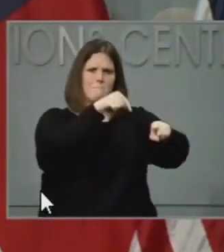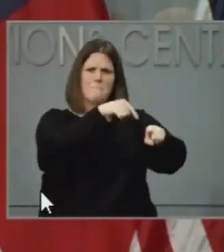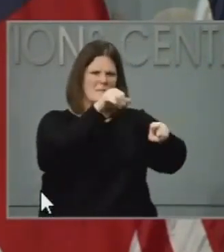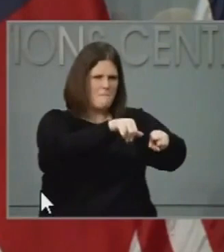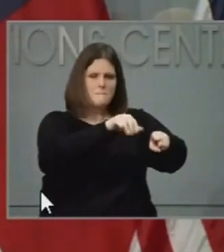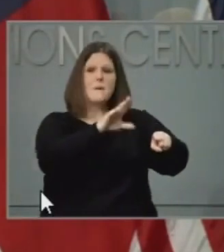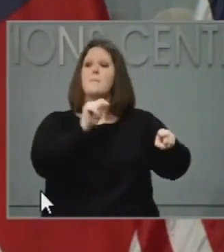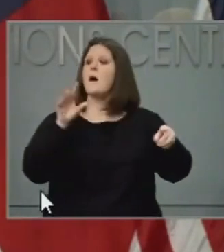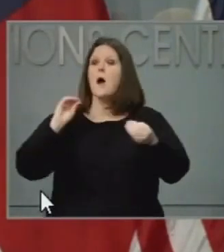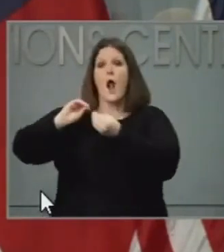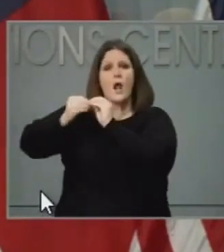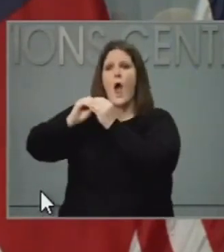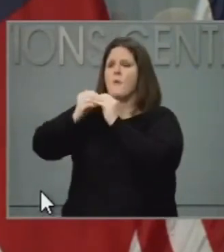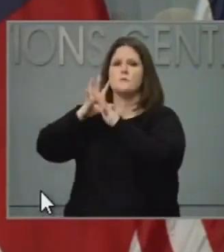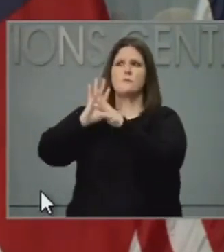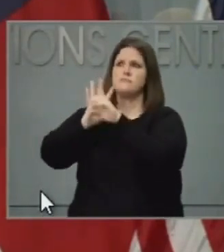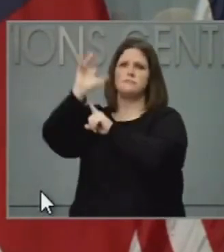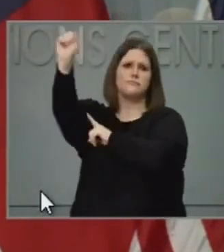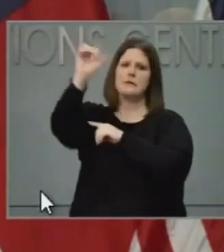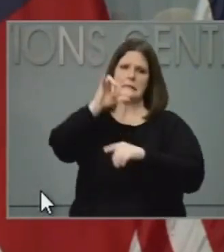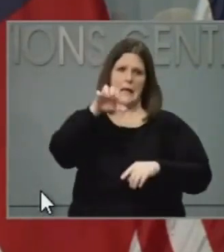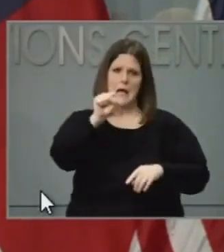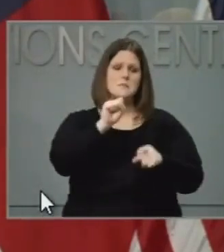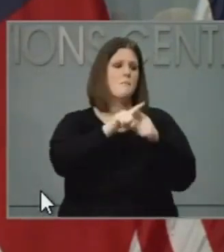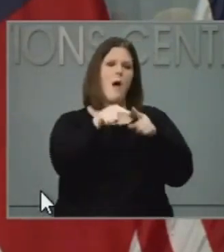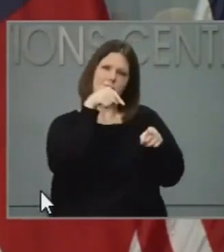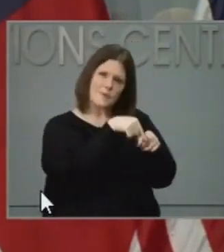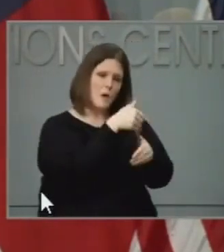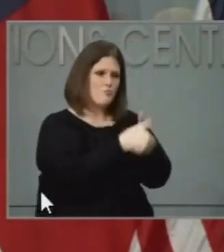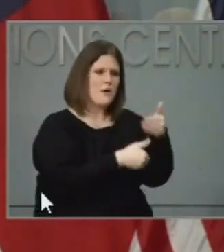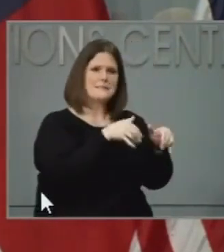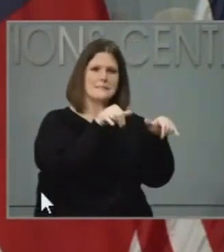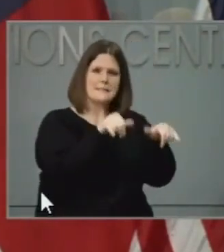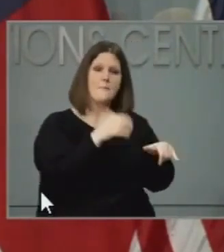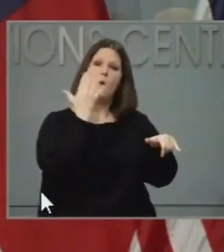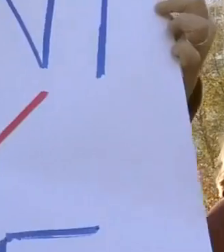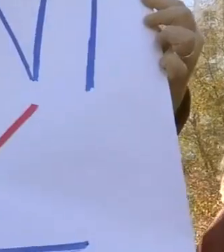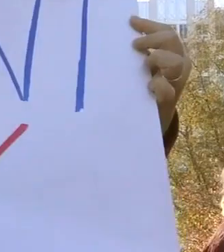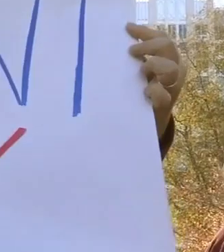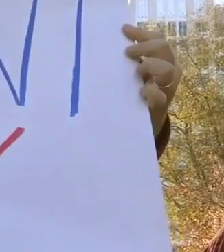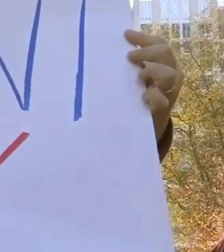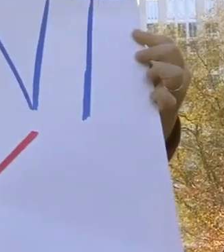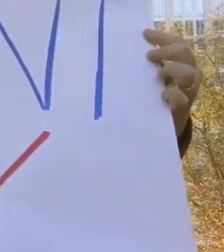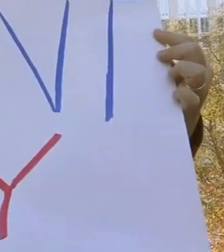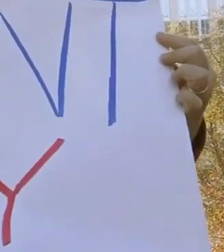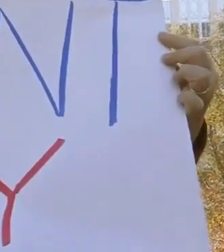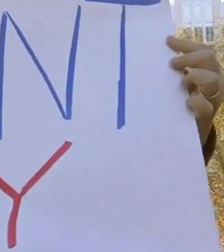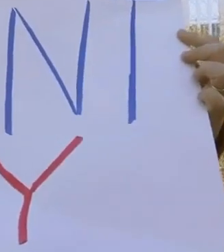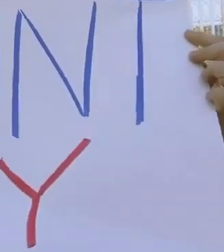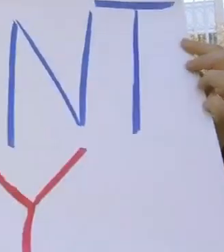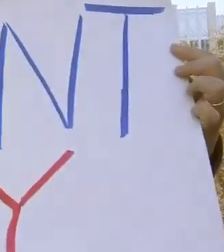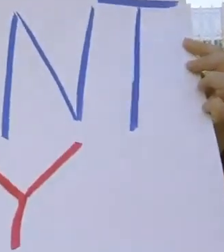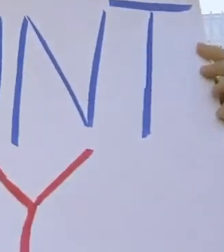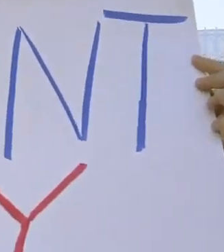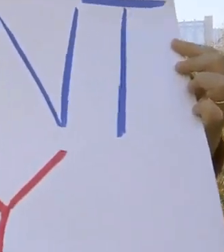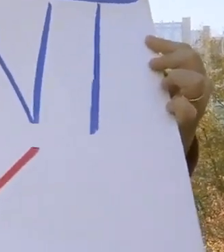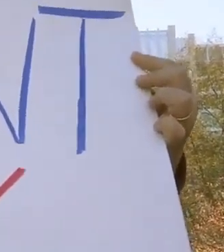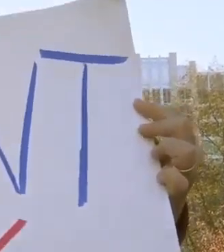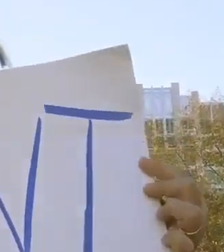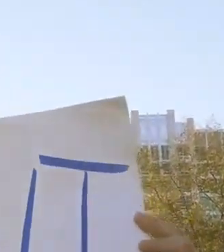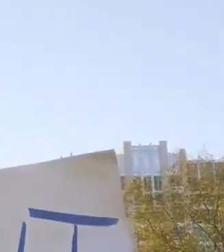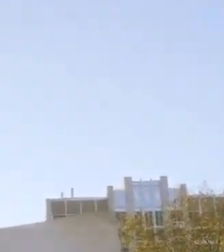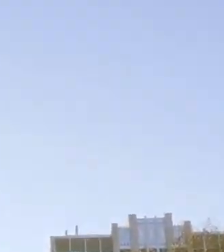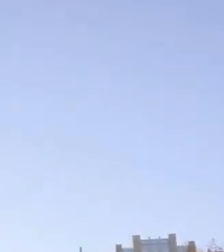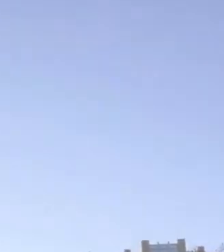in order to ensure the security and the integrity of North Carolina elections. The fight for democracy may look different from one